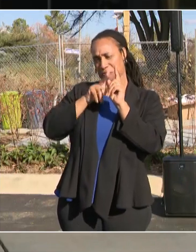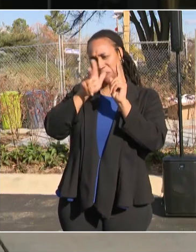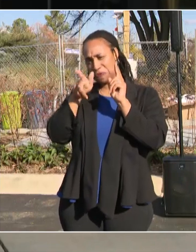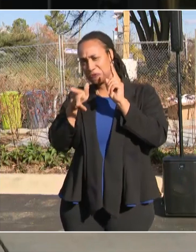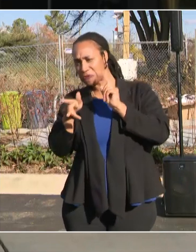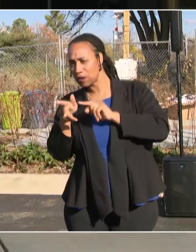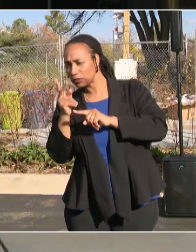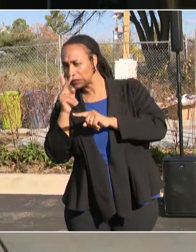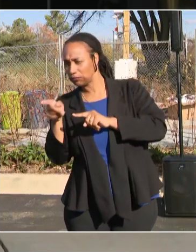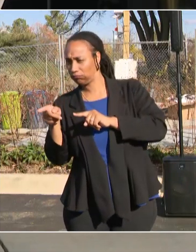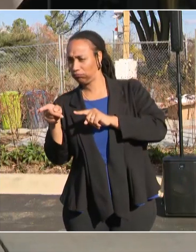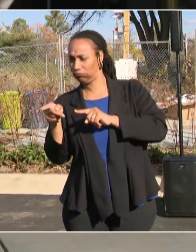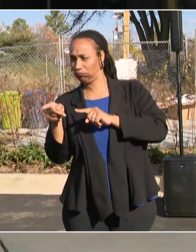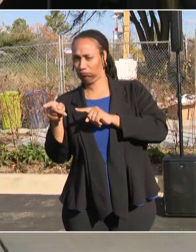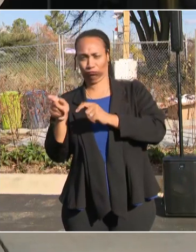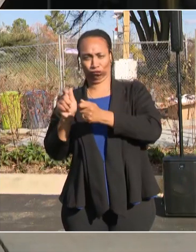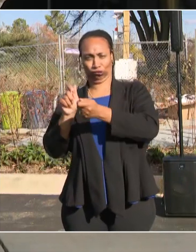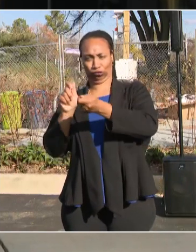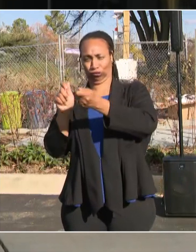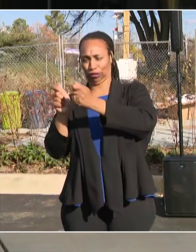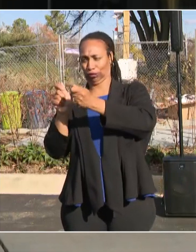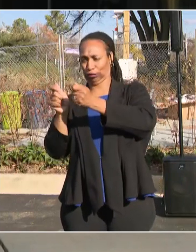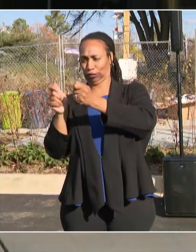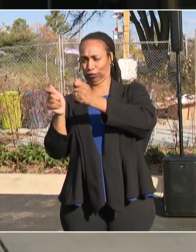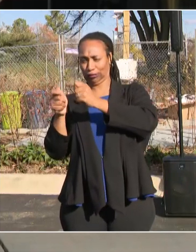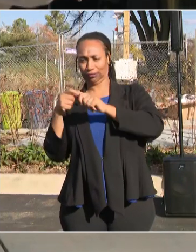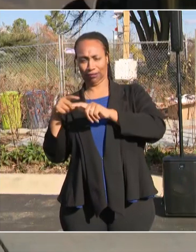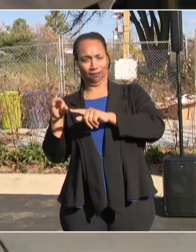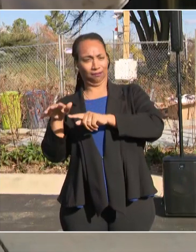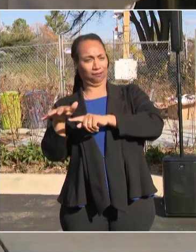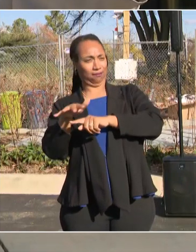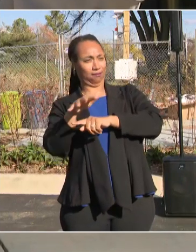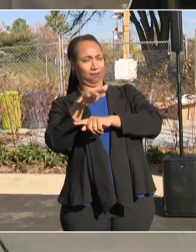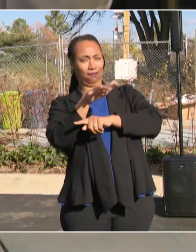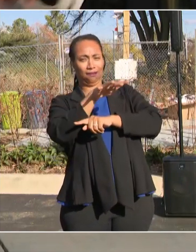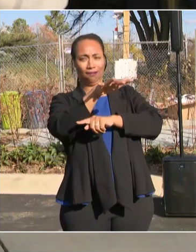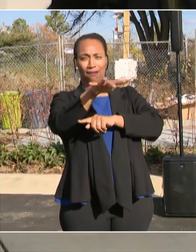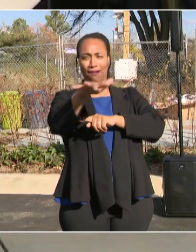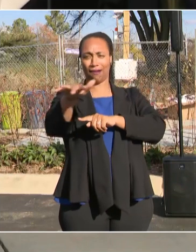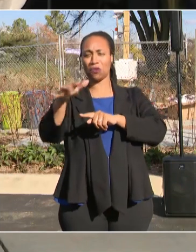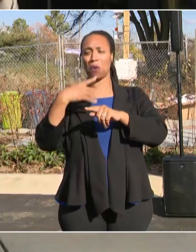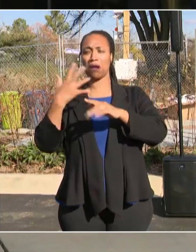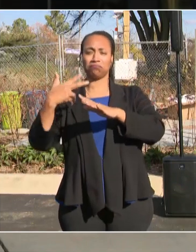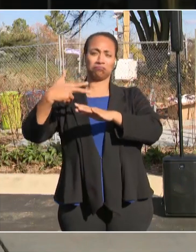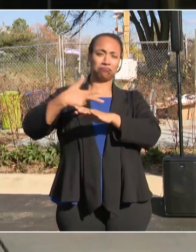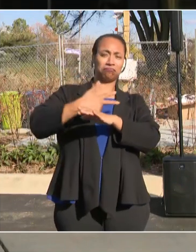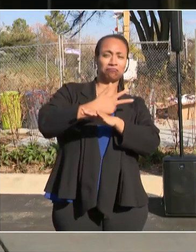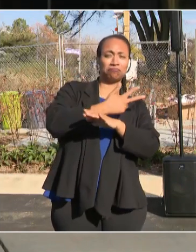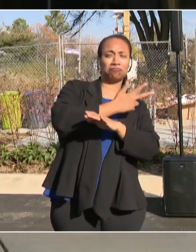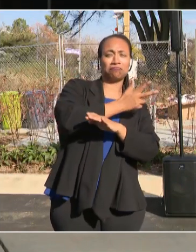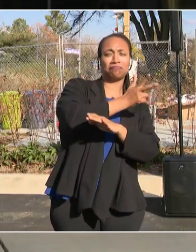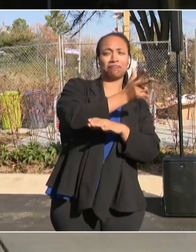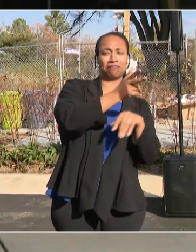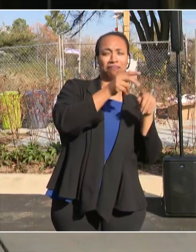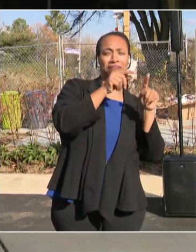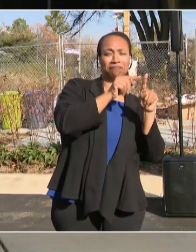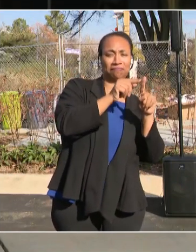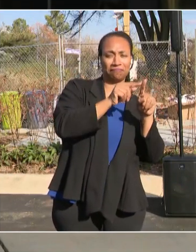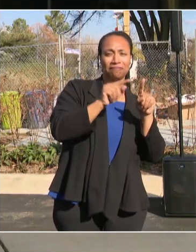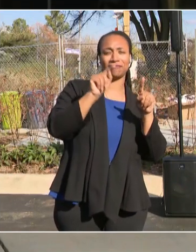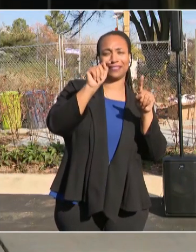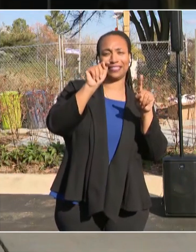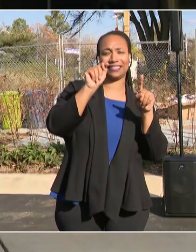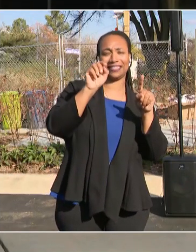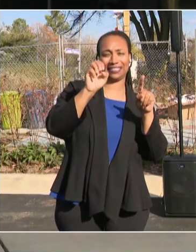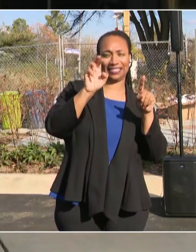right? Then I took them down the Service Road because Sheridan Terrace was across the Parkway. And I showed them on Sales Place. I had some other cousins that lived on